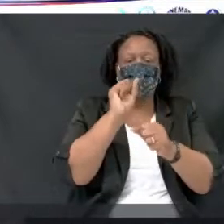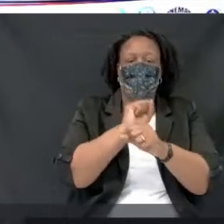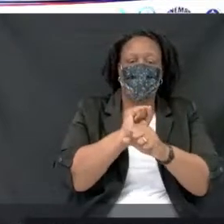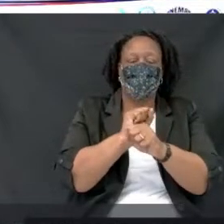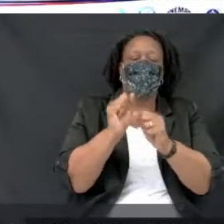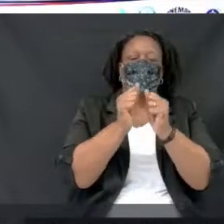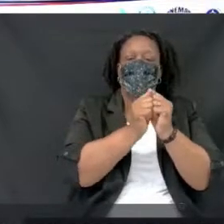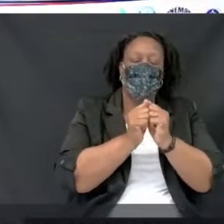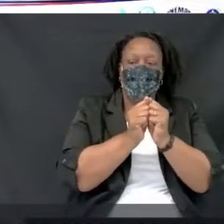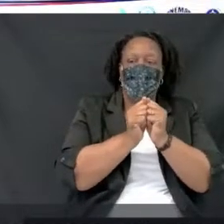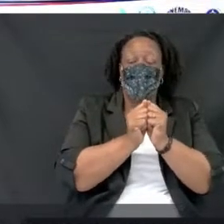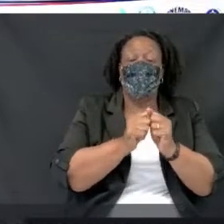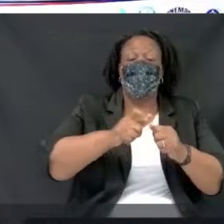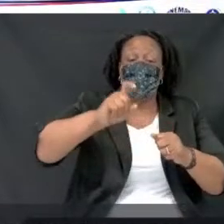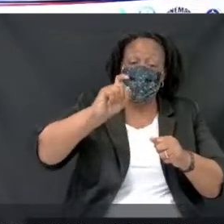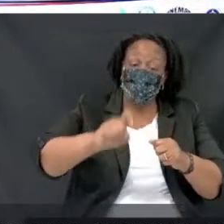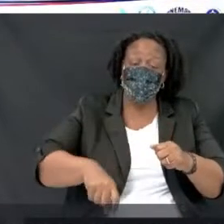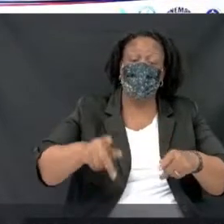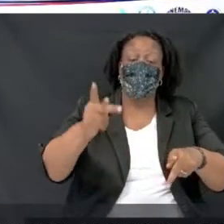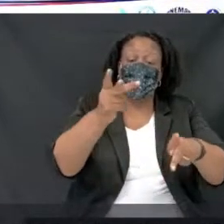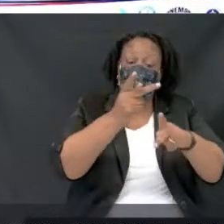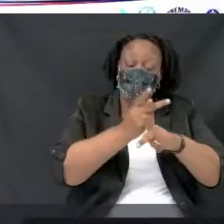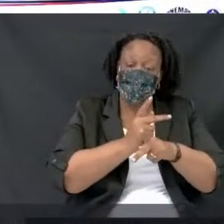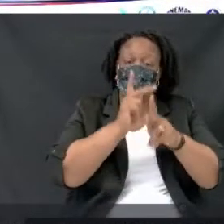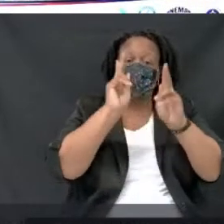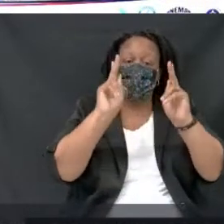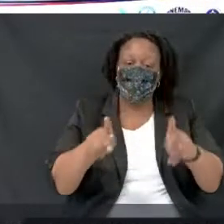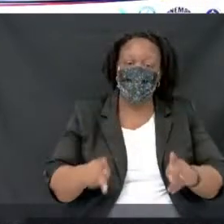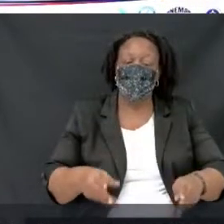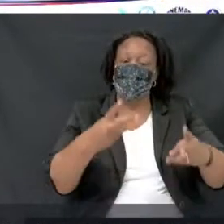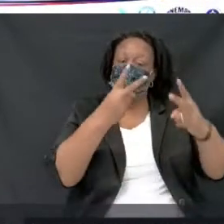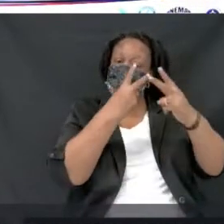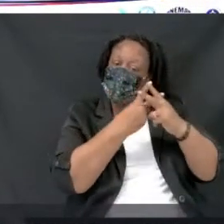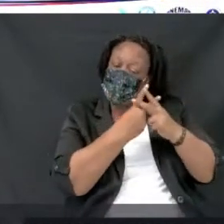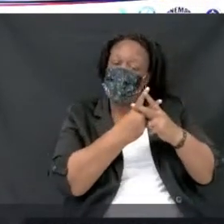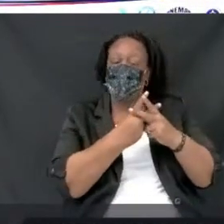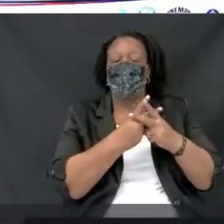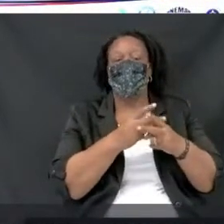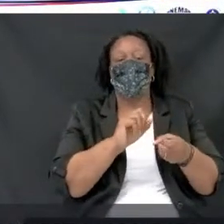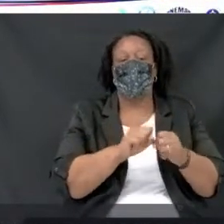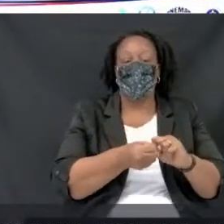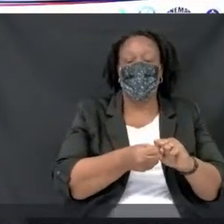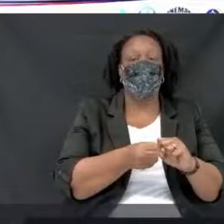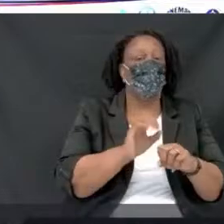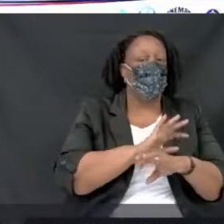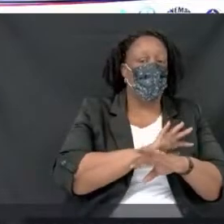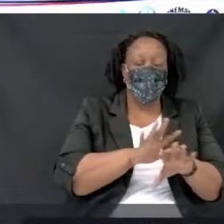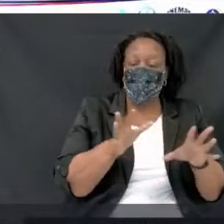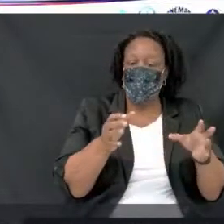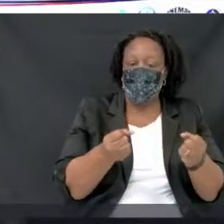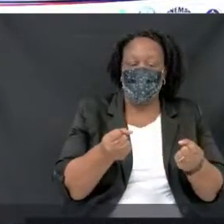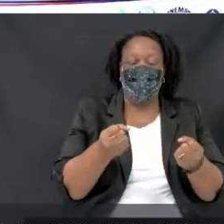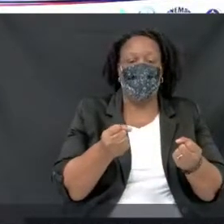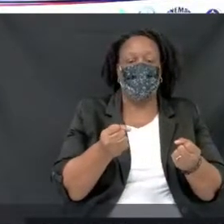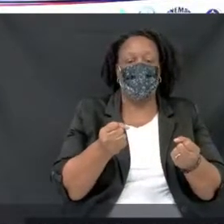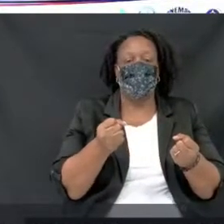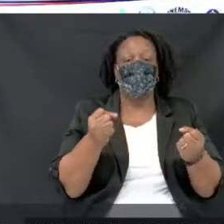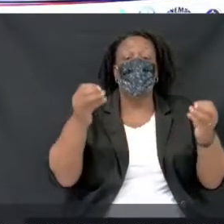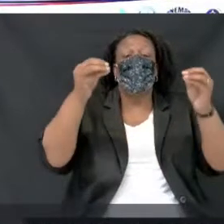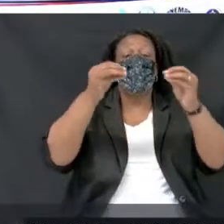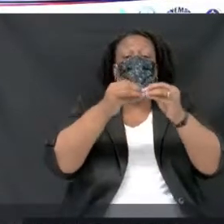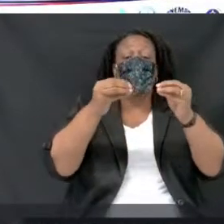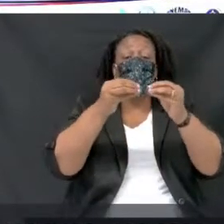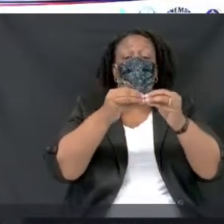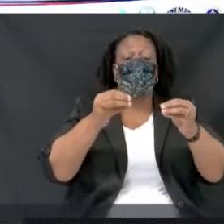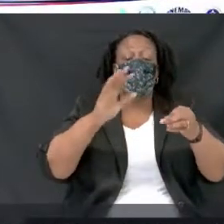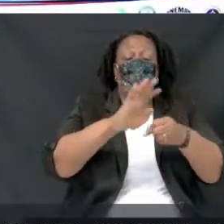of the country, and based on the cabinet's decisions, we then implement as necessary. So I hope that this could